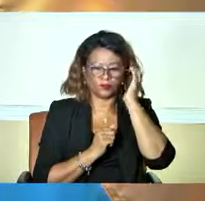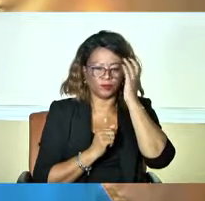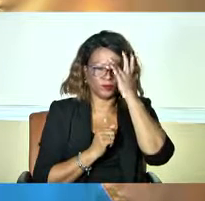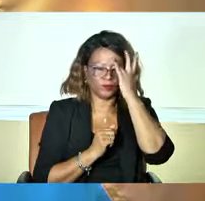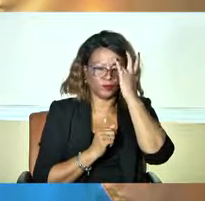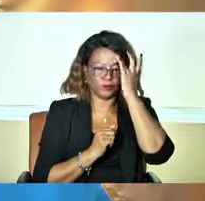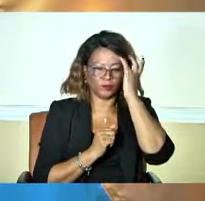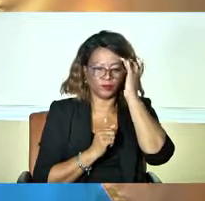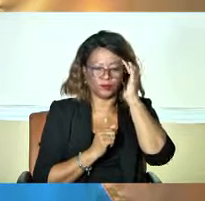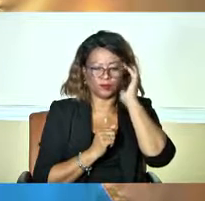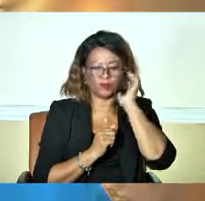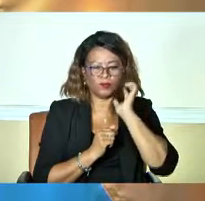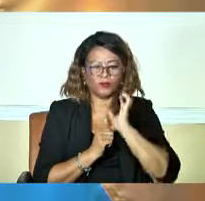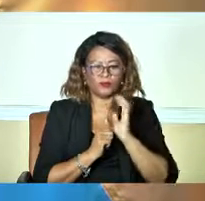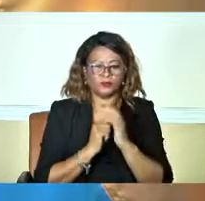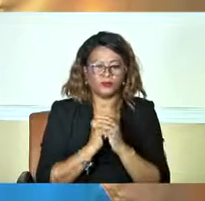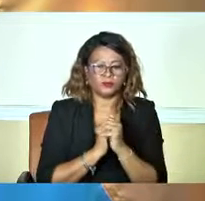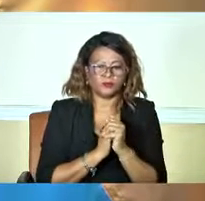Ms. Simonet?